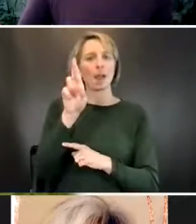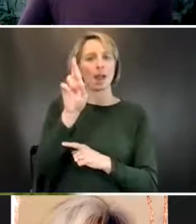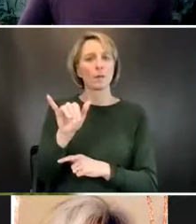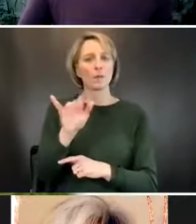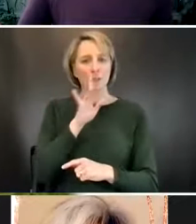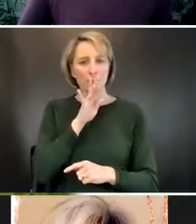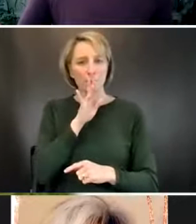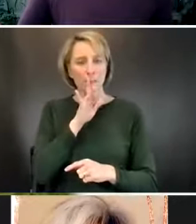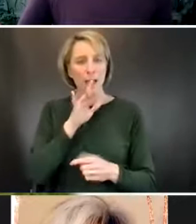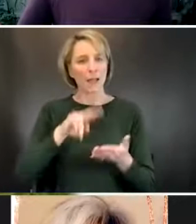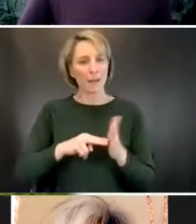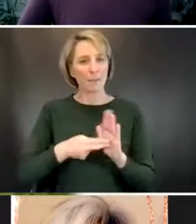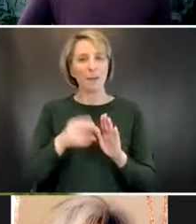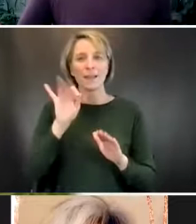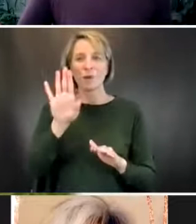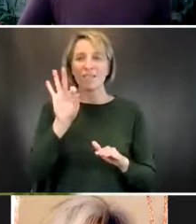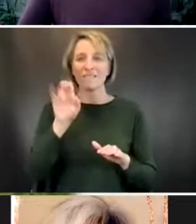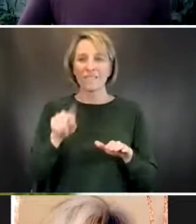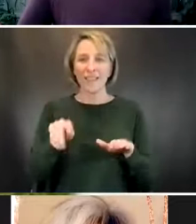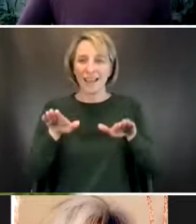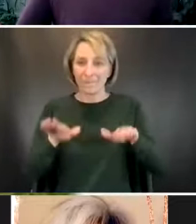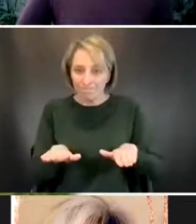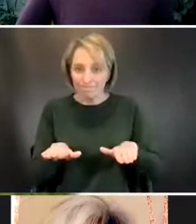grounding your feet into the earth and nature?